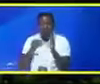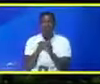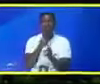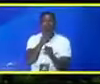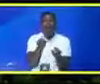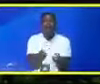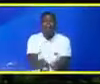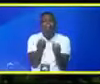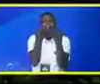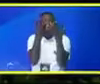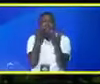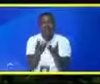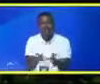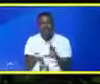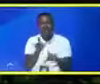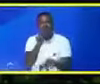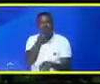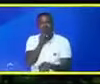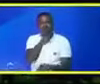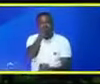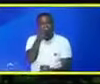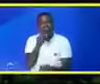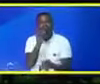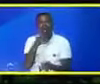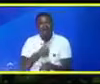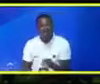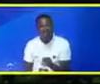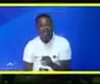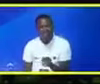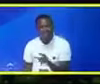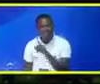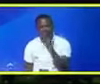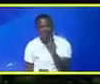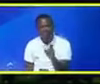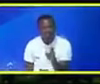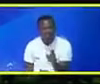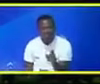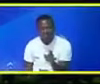many spiritual keys do you not have?